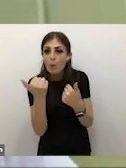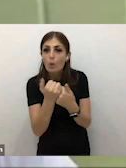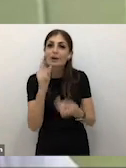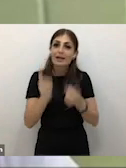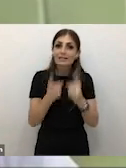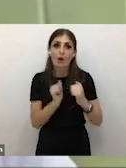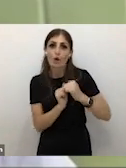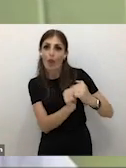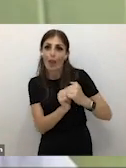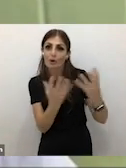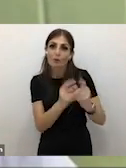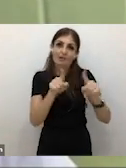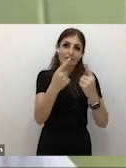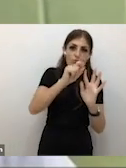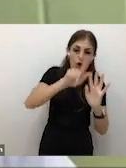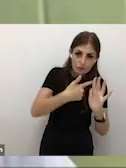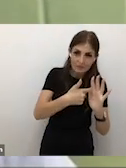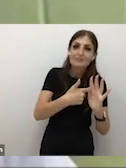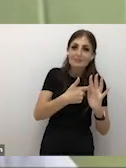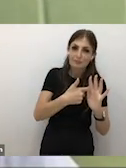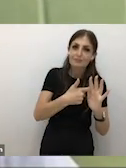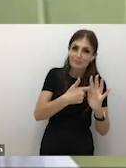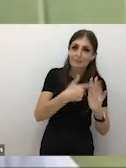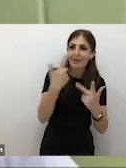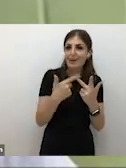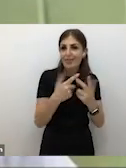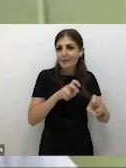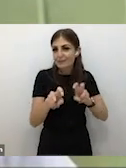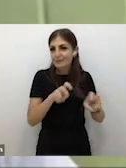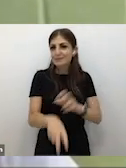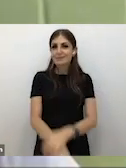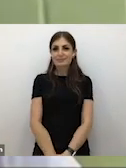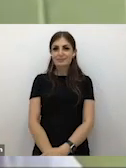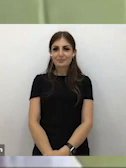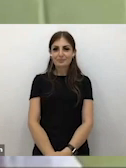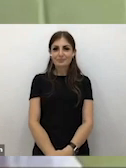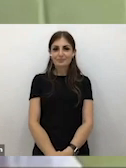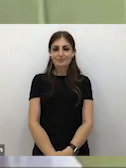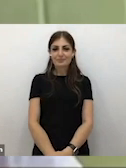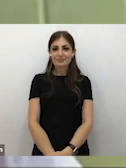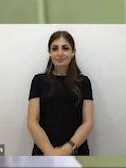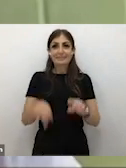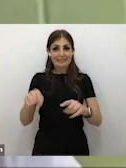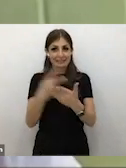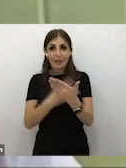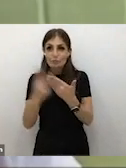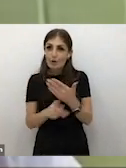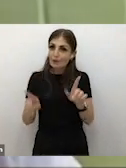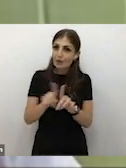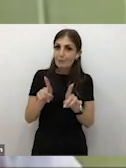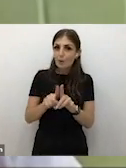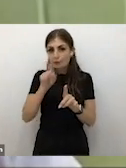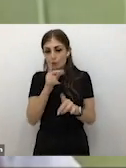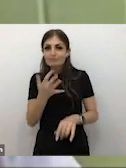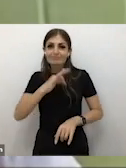sometimes collaborate with on projects and other activities. In this program, you'll also come out of it with